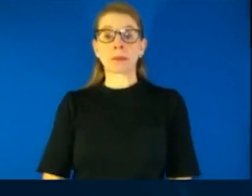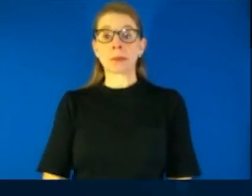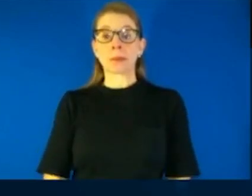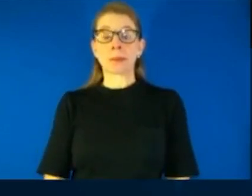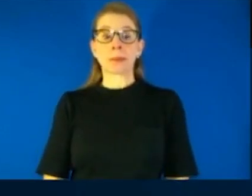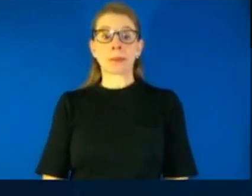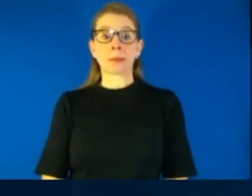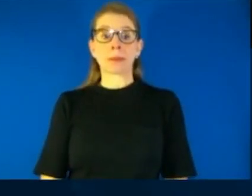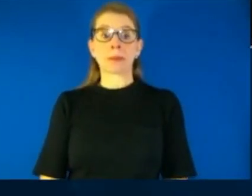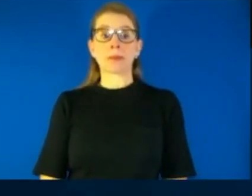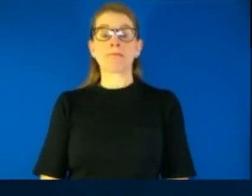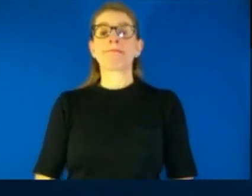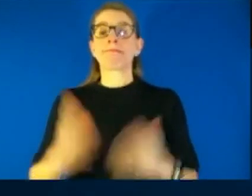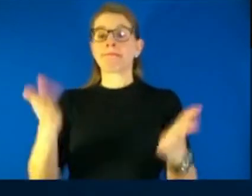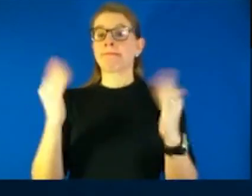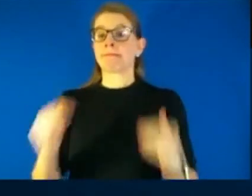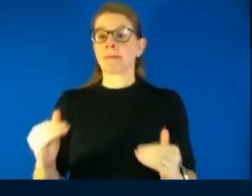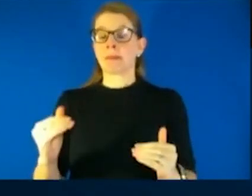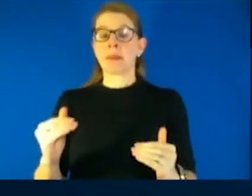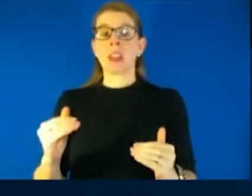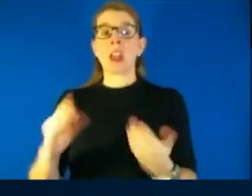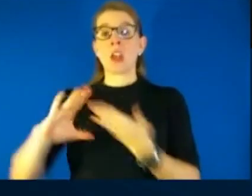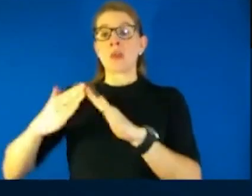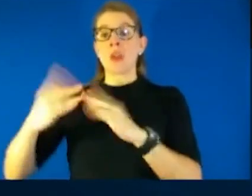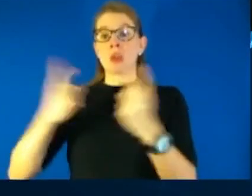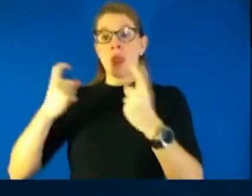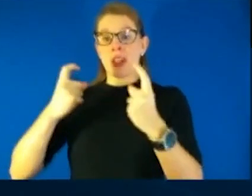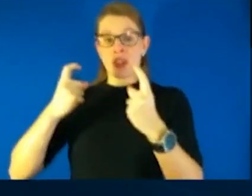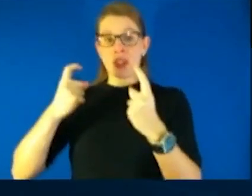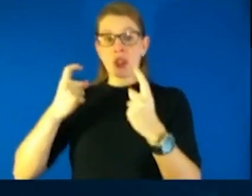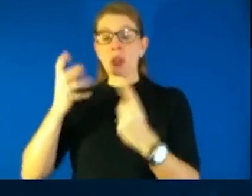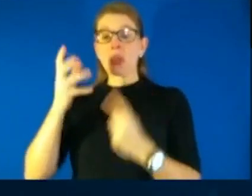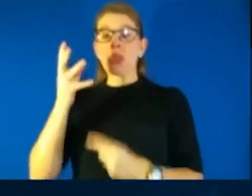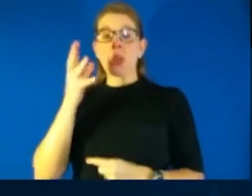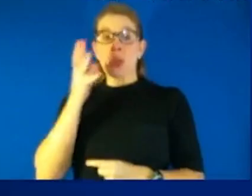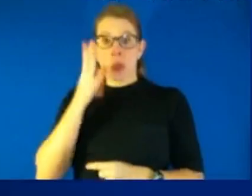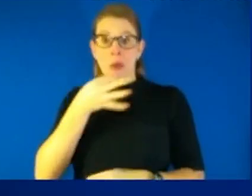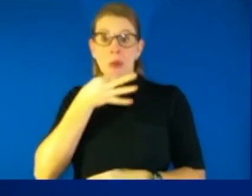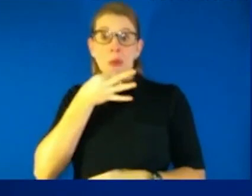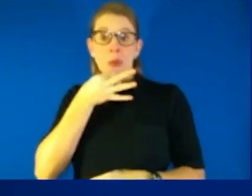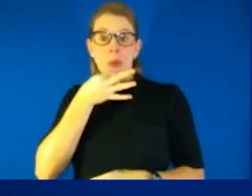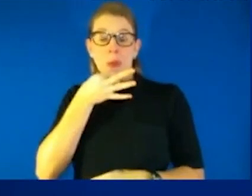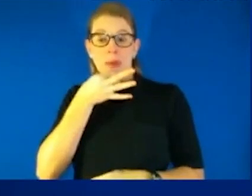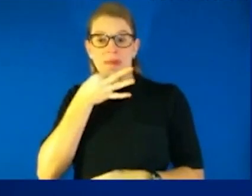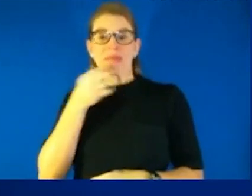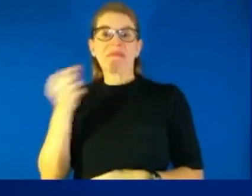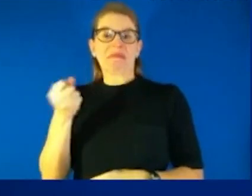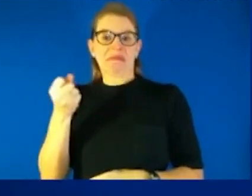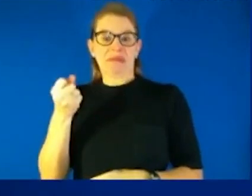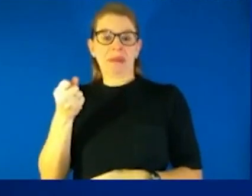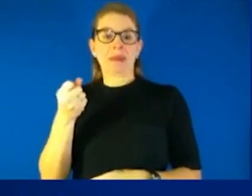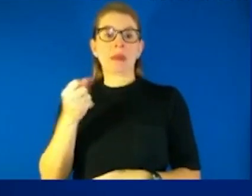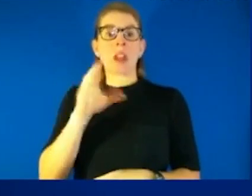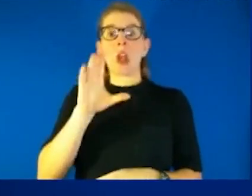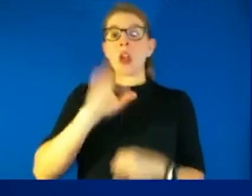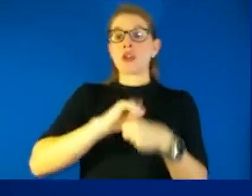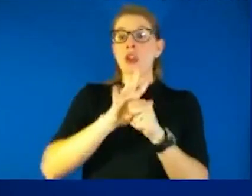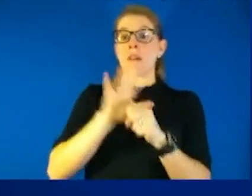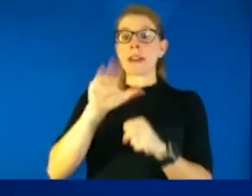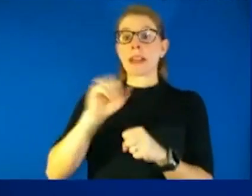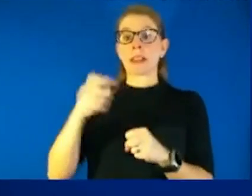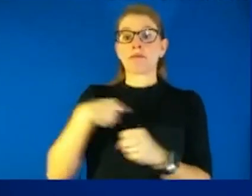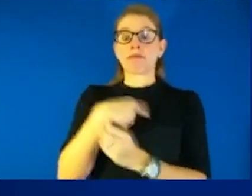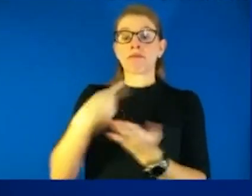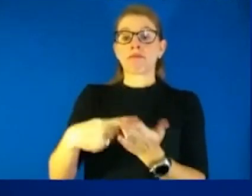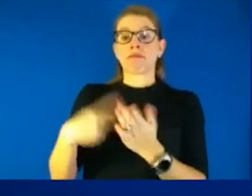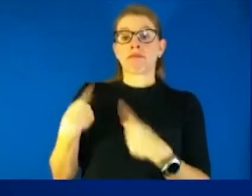All right, we are going to get to our community questions, as always, here in just a few moments. The COVID cases, as we have been talking about, they're